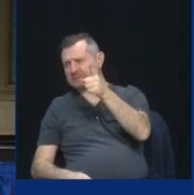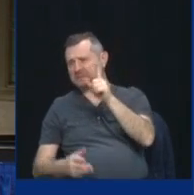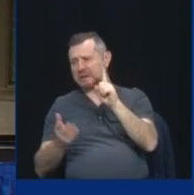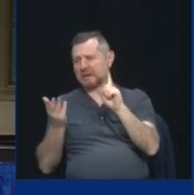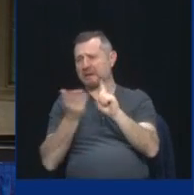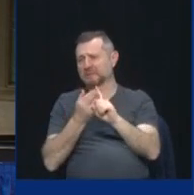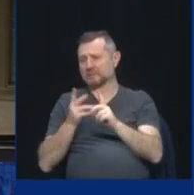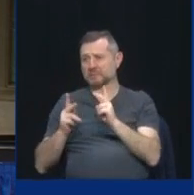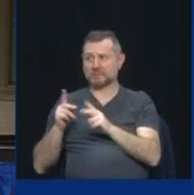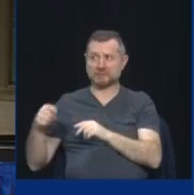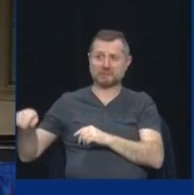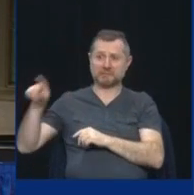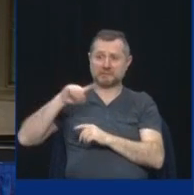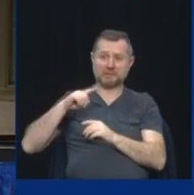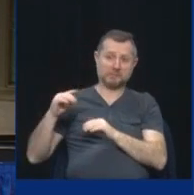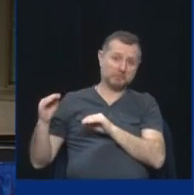fare?